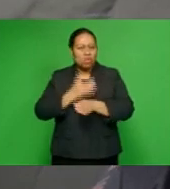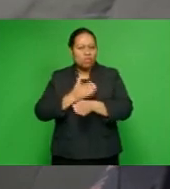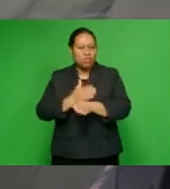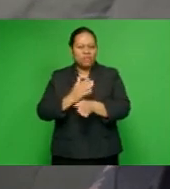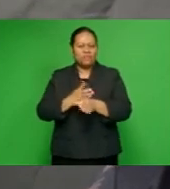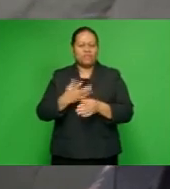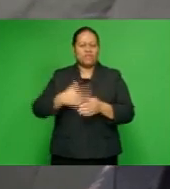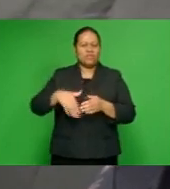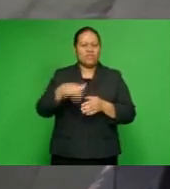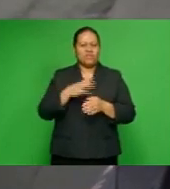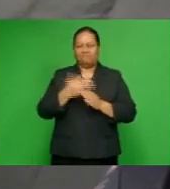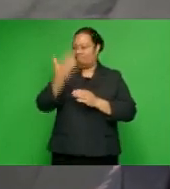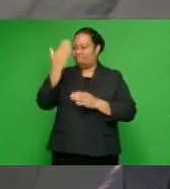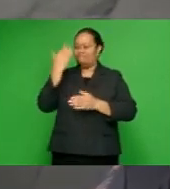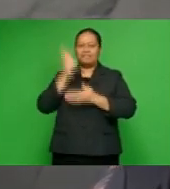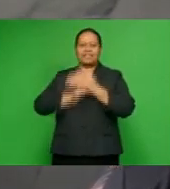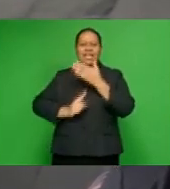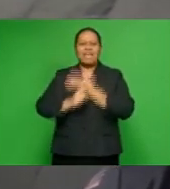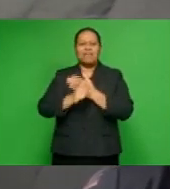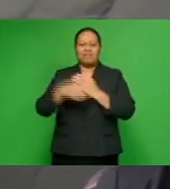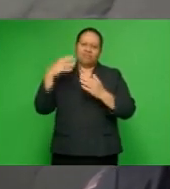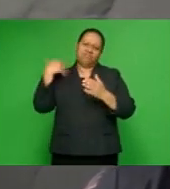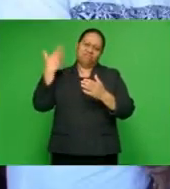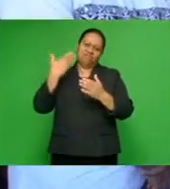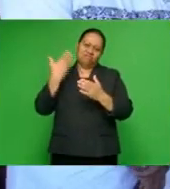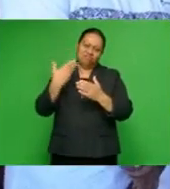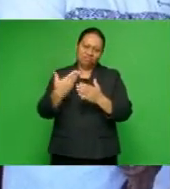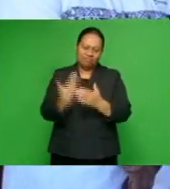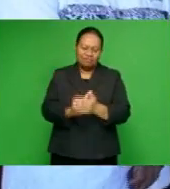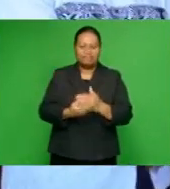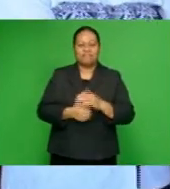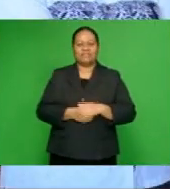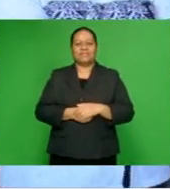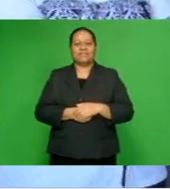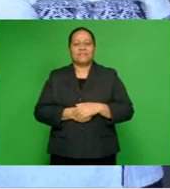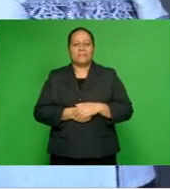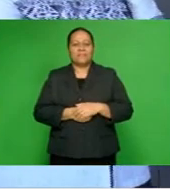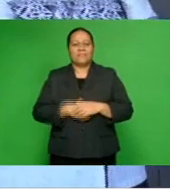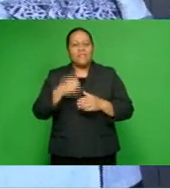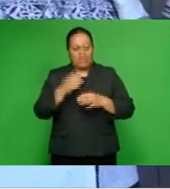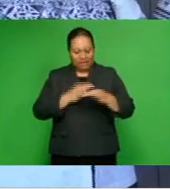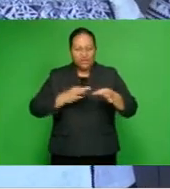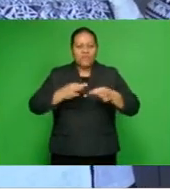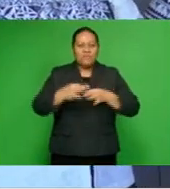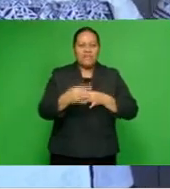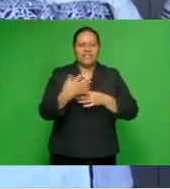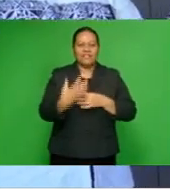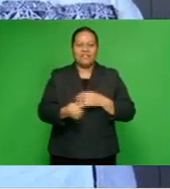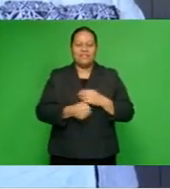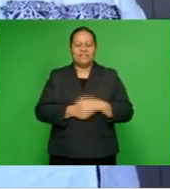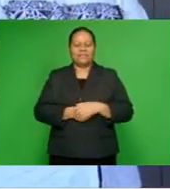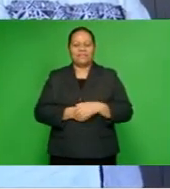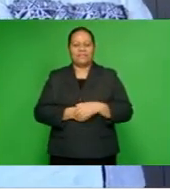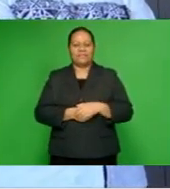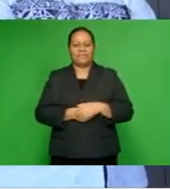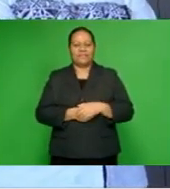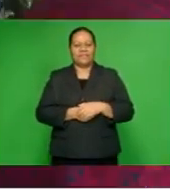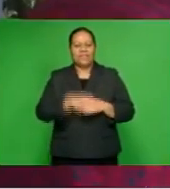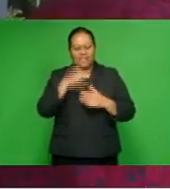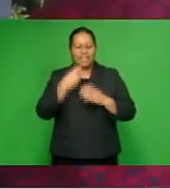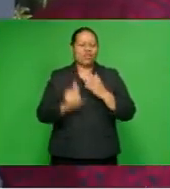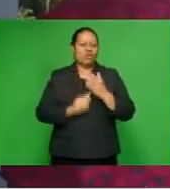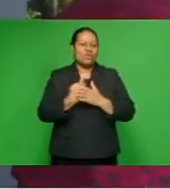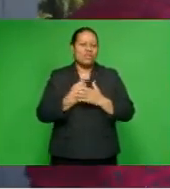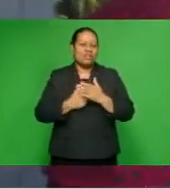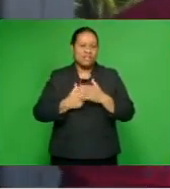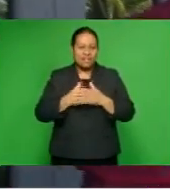administered for the past how many years, and having replacements in the board, we can only take Fiji